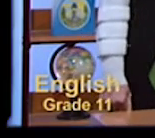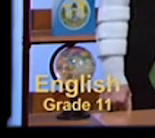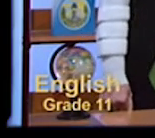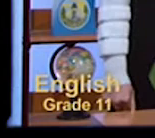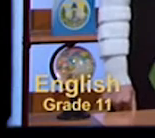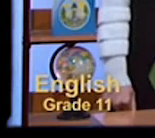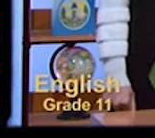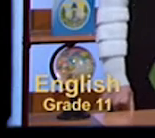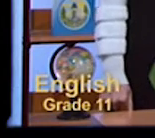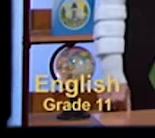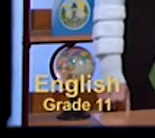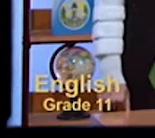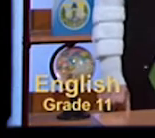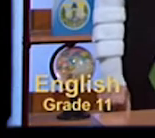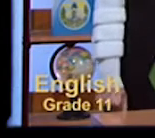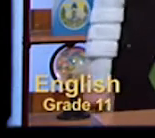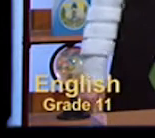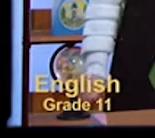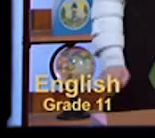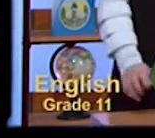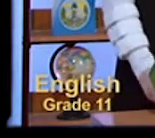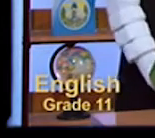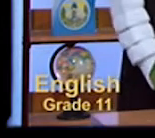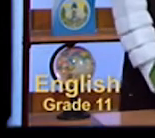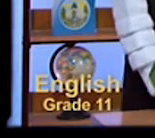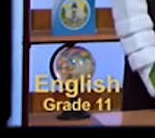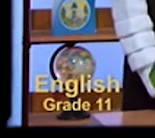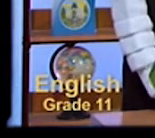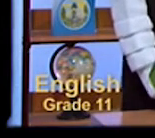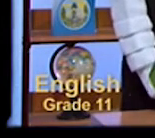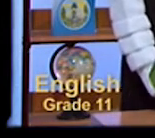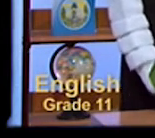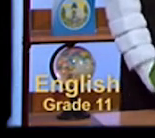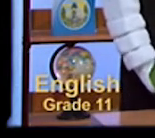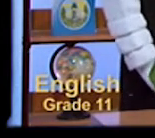do them, and I'm sure that you will do your best.